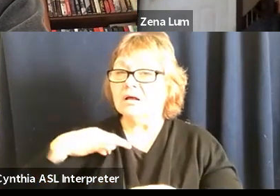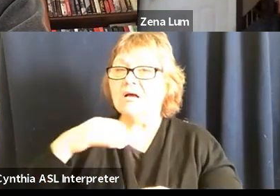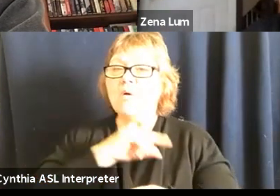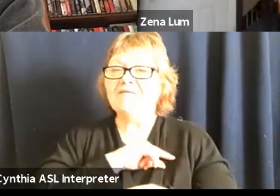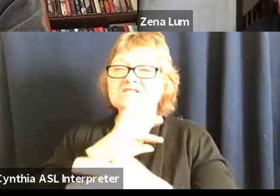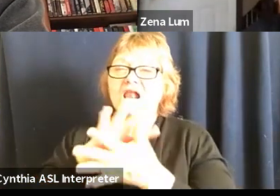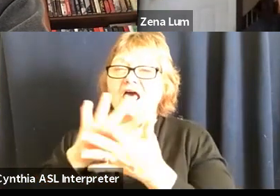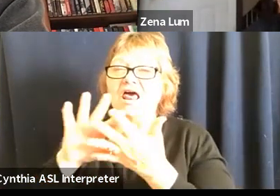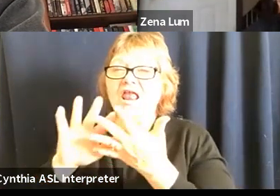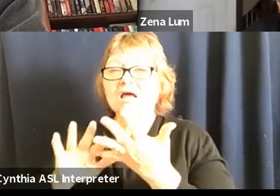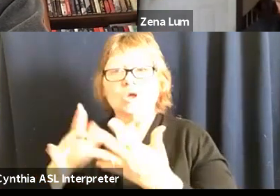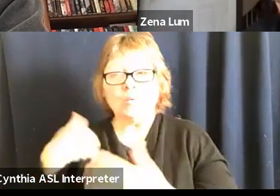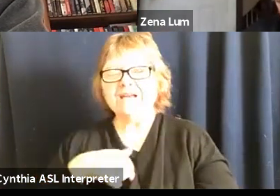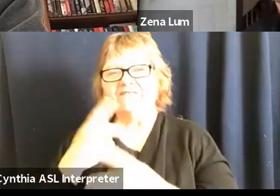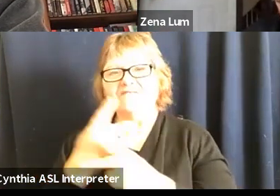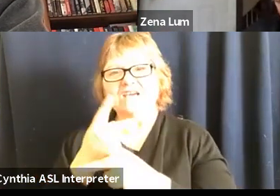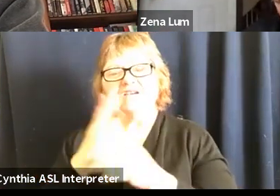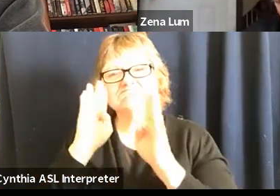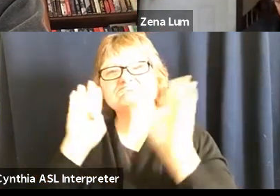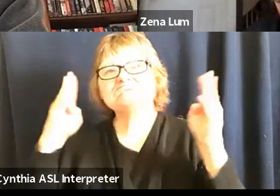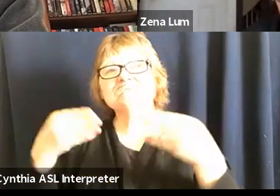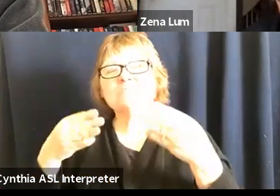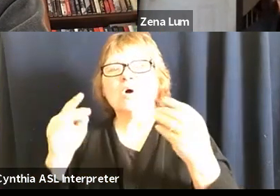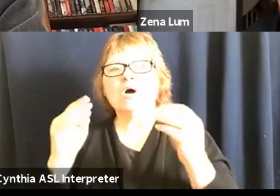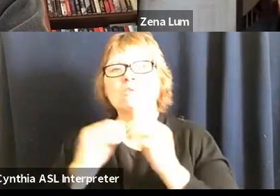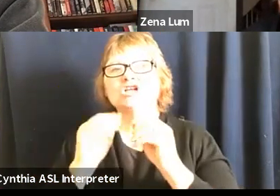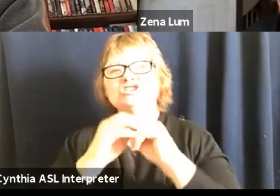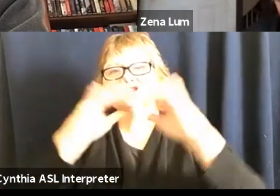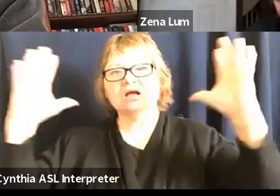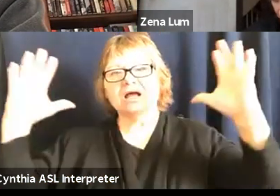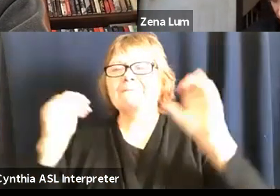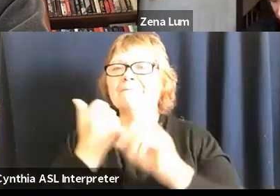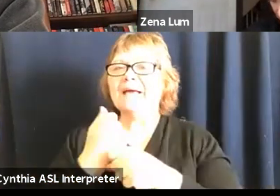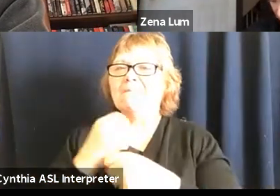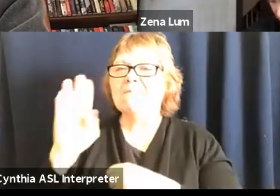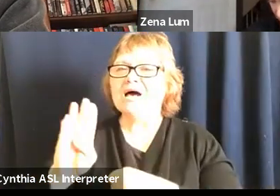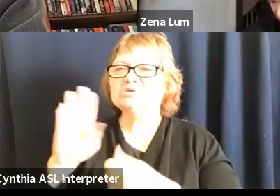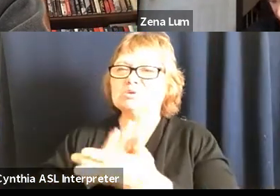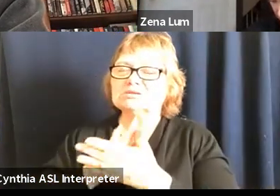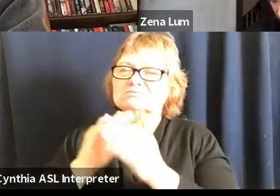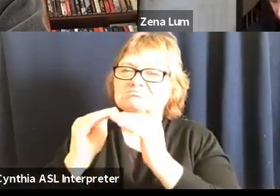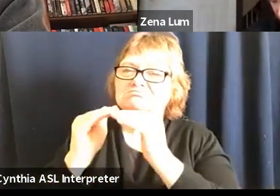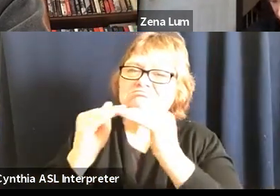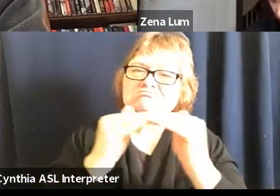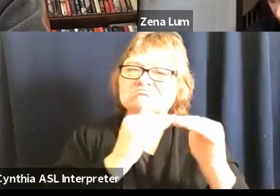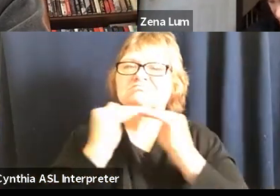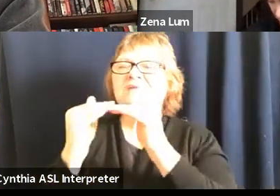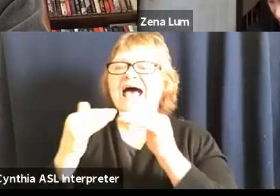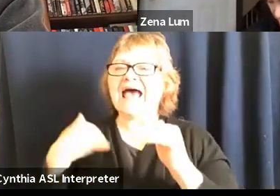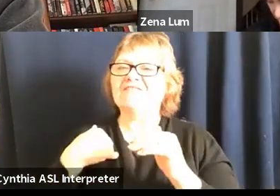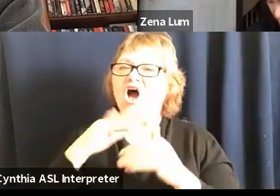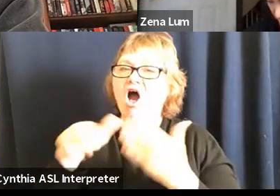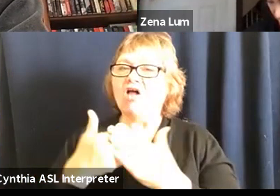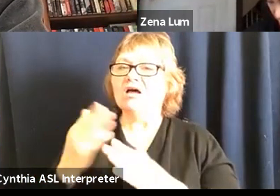on something larger. We need to focus on making Boston's future more equitable and ensuring that all of Boston's youth have an even shot